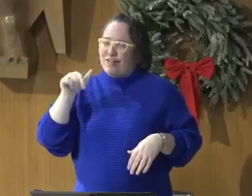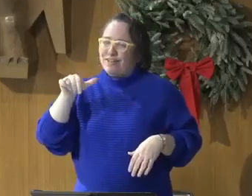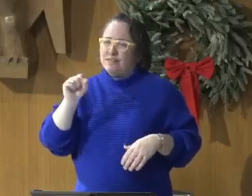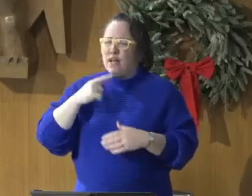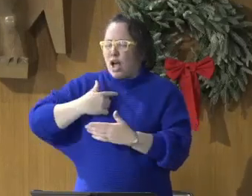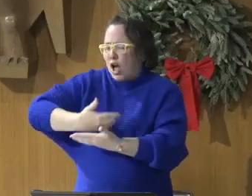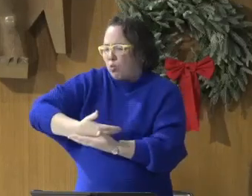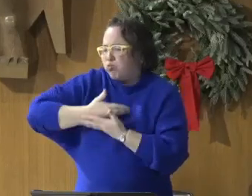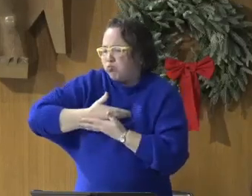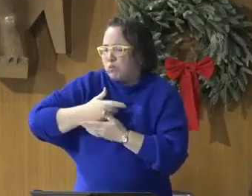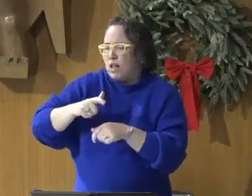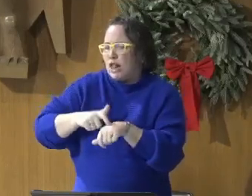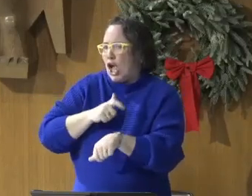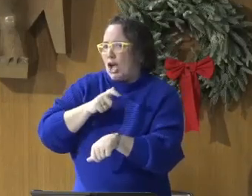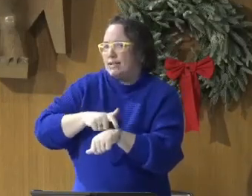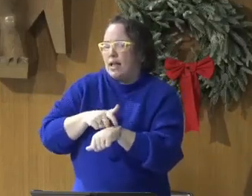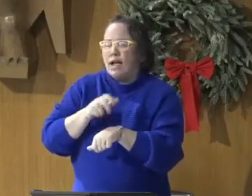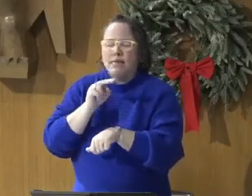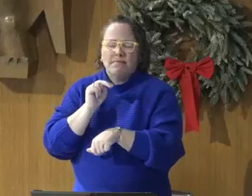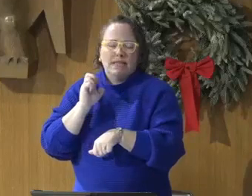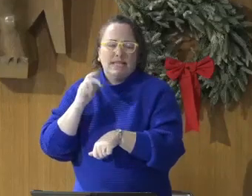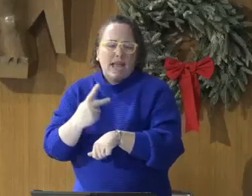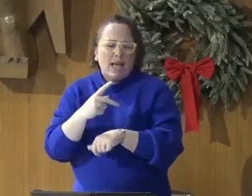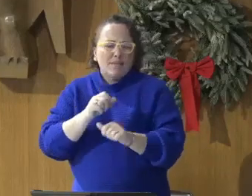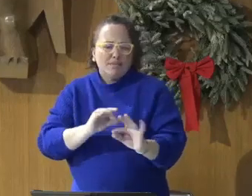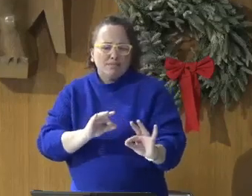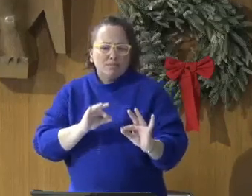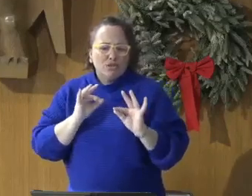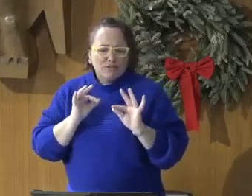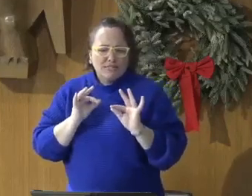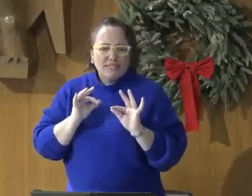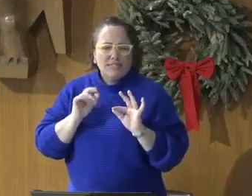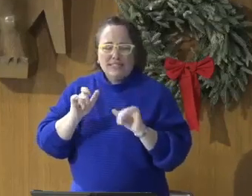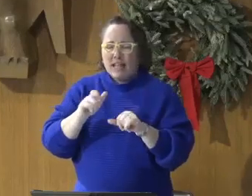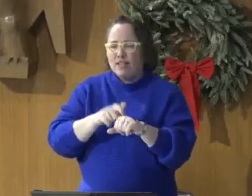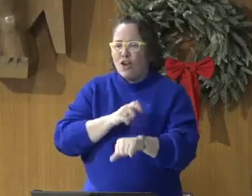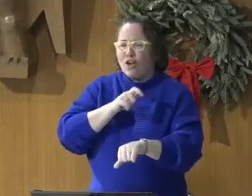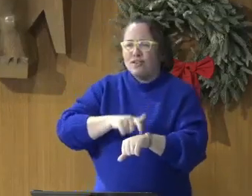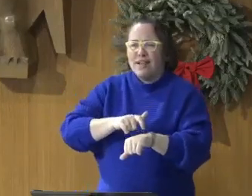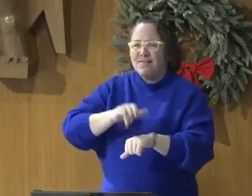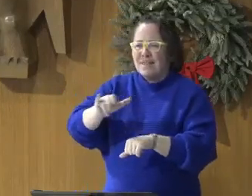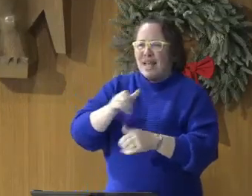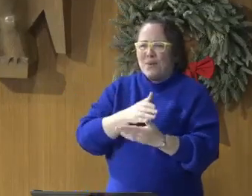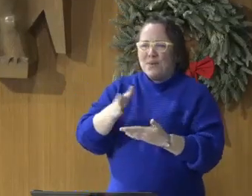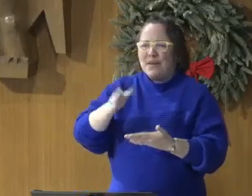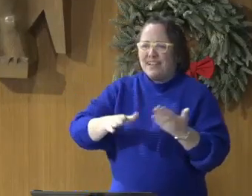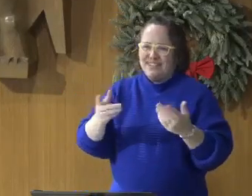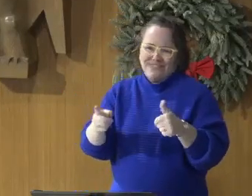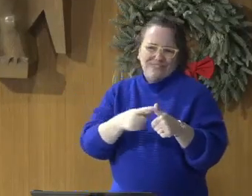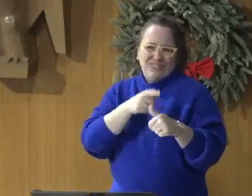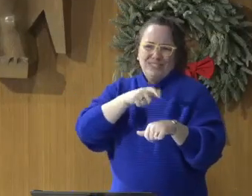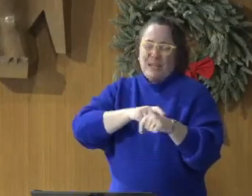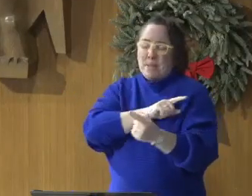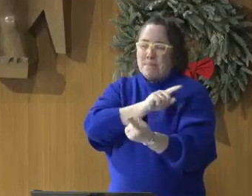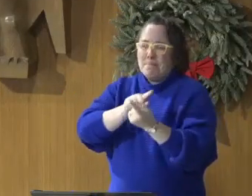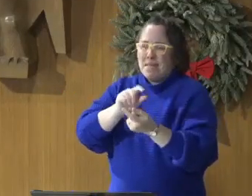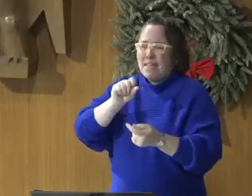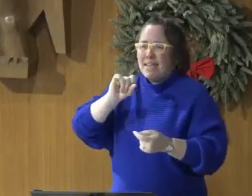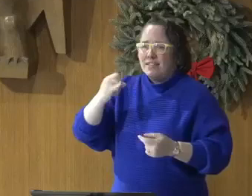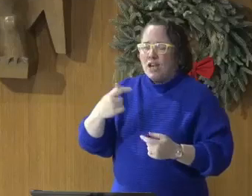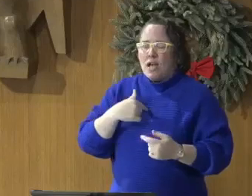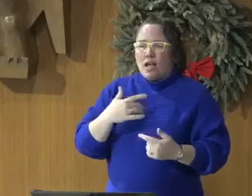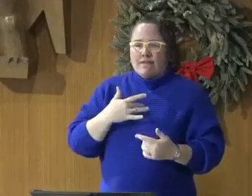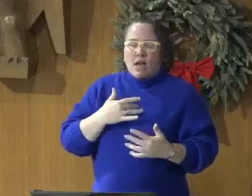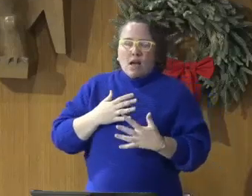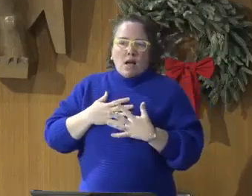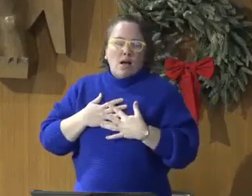me for a nice long nap more than once that long weekend. And honestly, I felt like I was being spoiled,